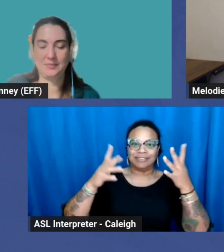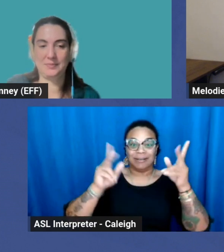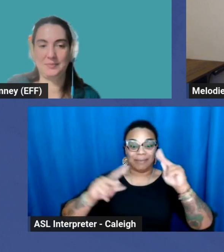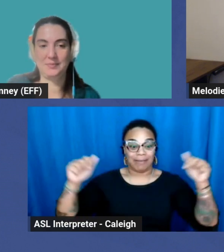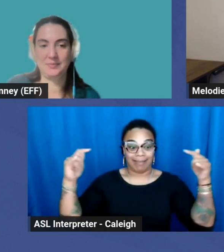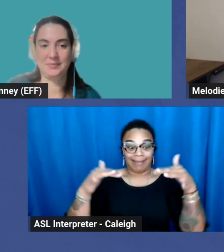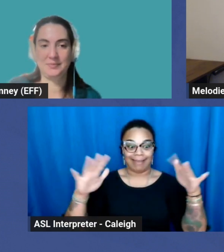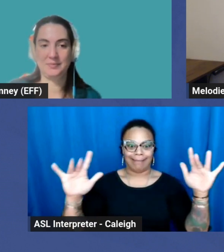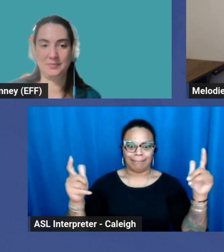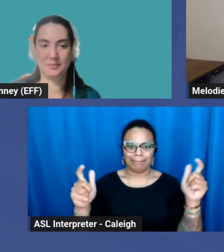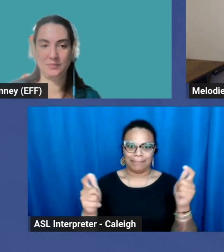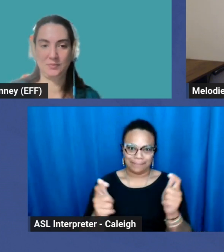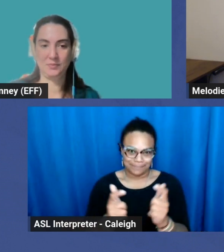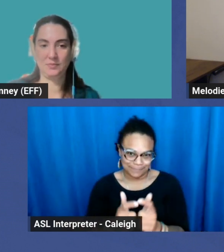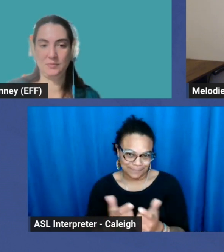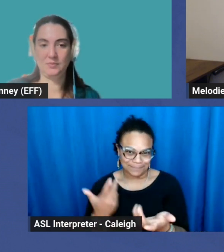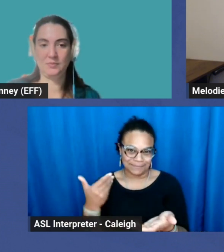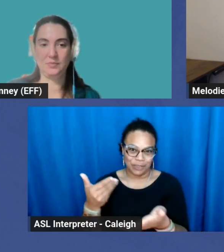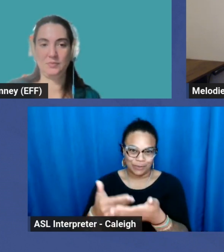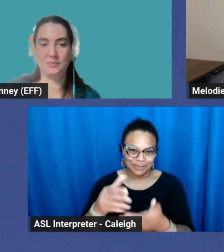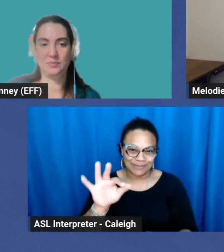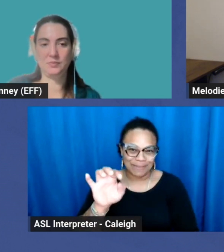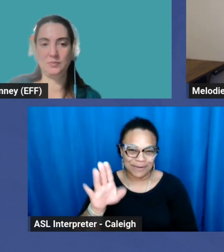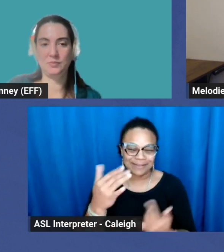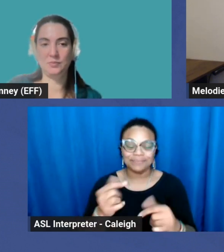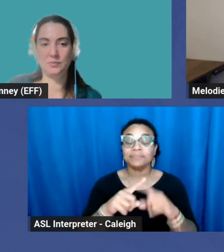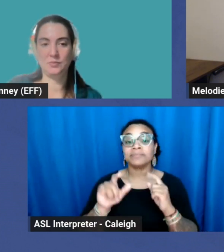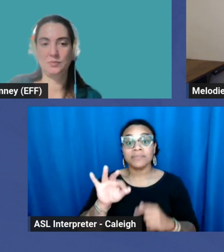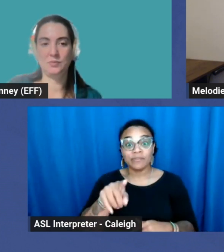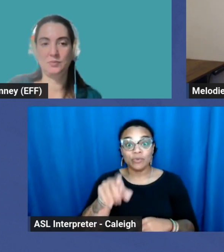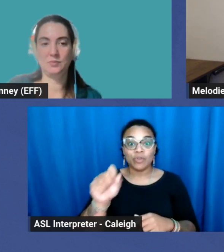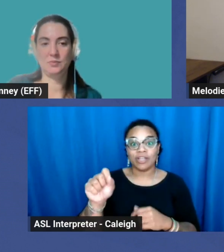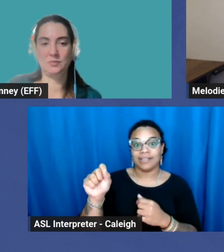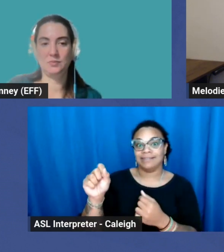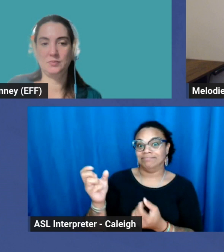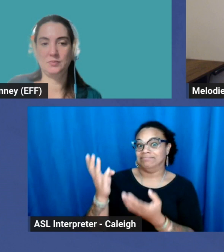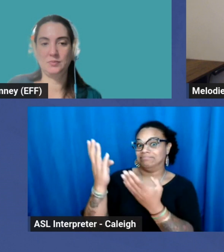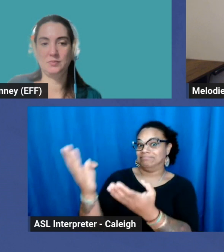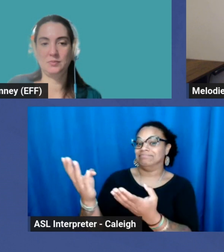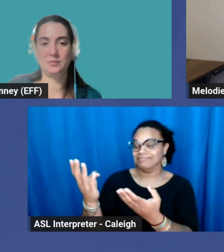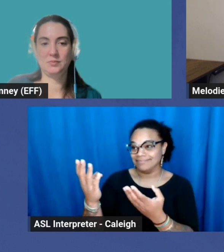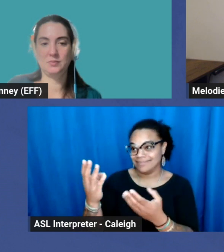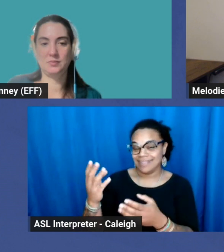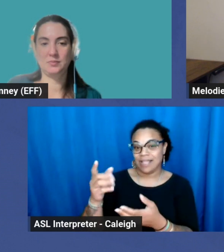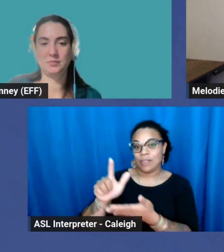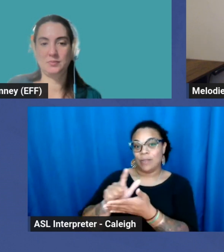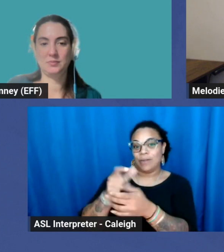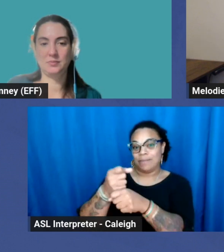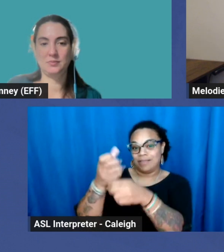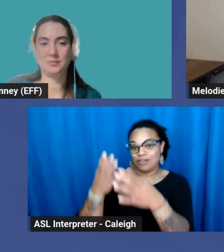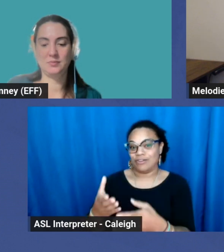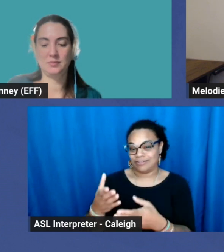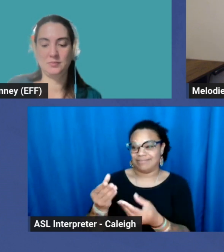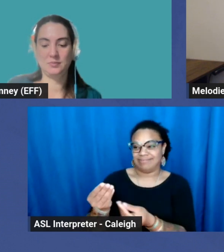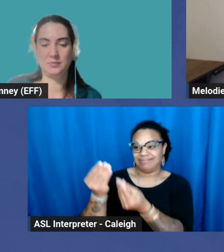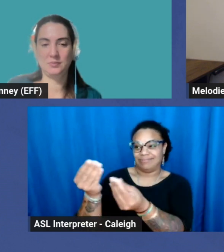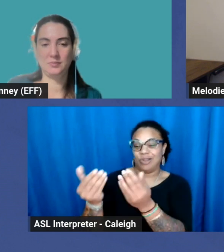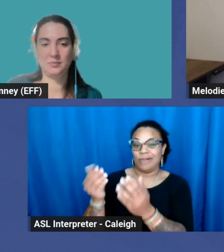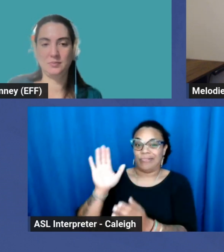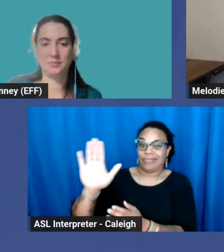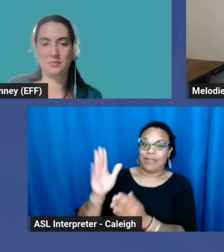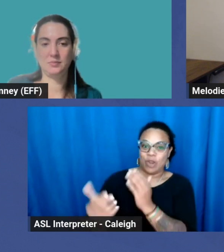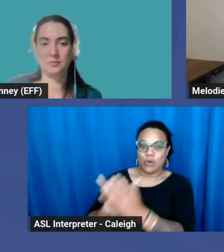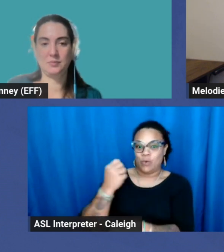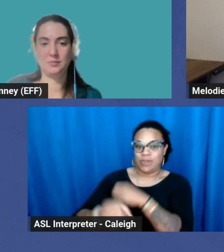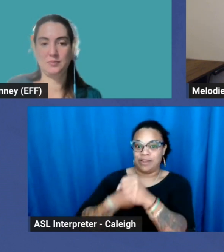But if you all could give our legislators a New Year's resolution in terms of what they